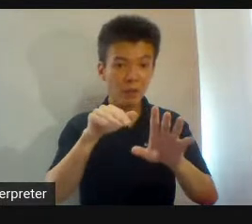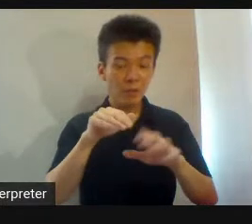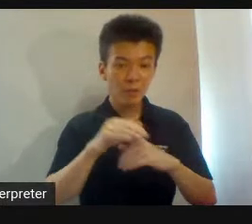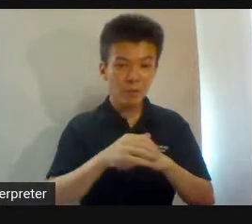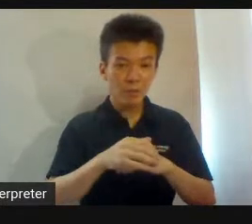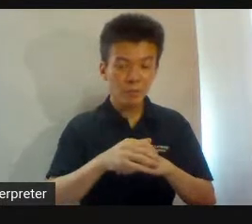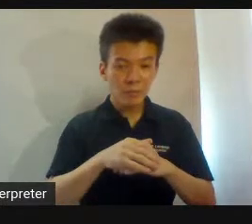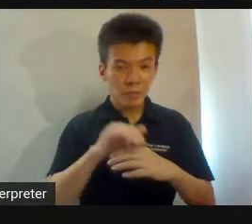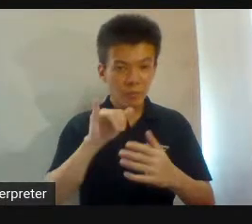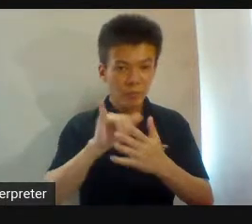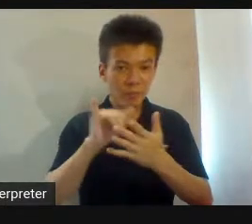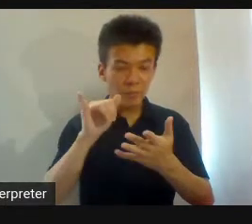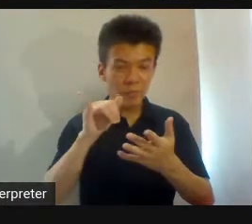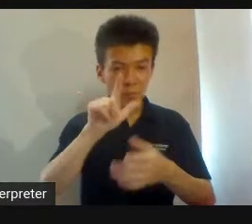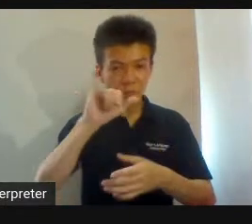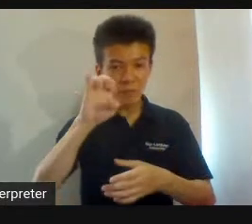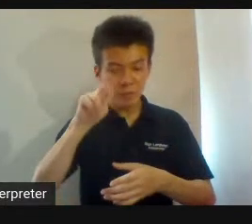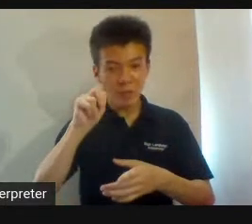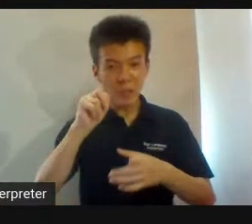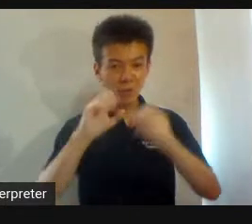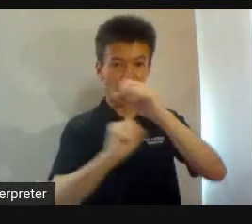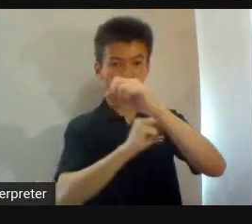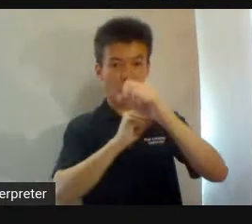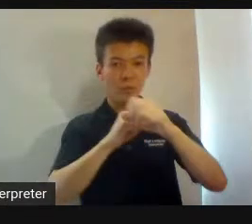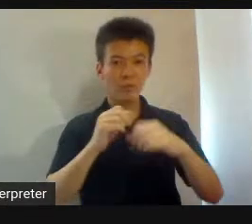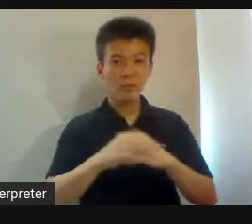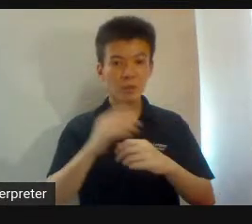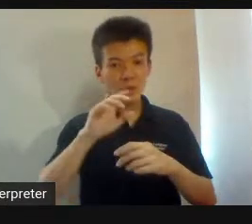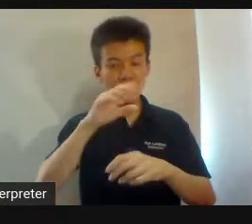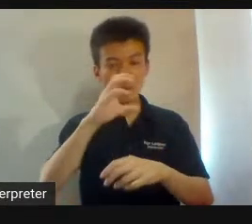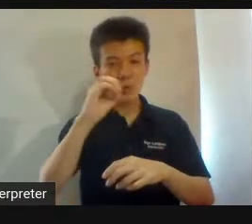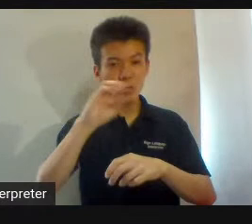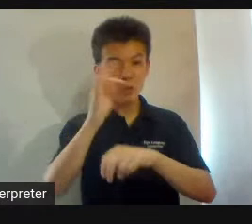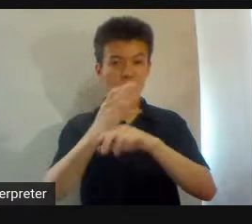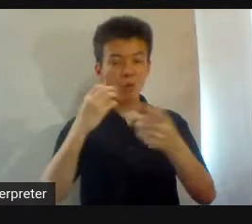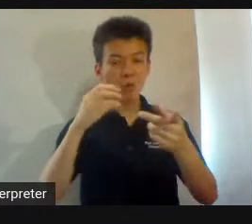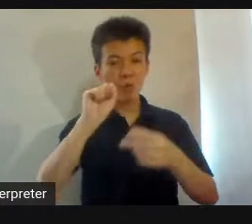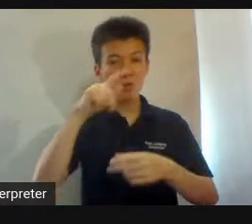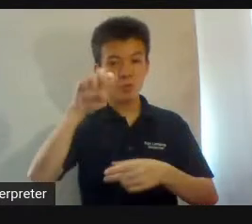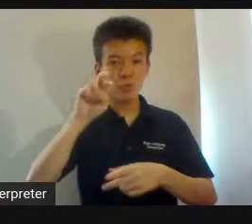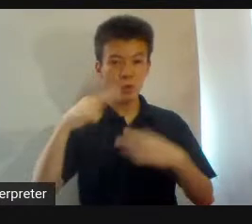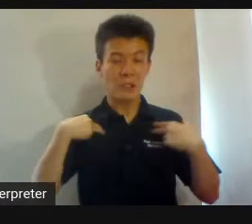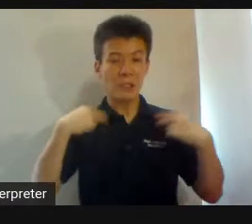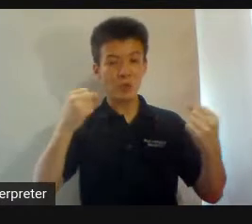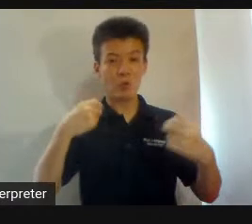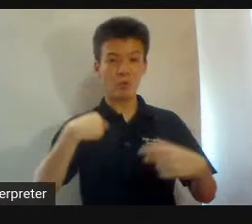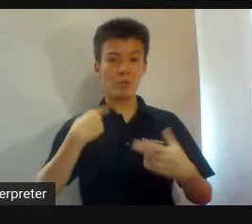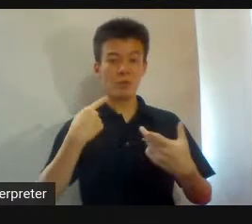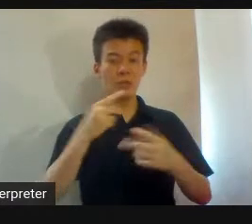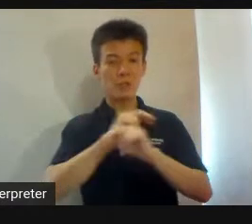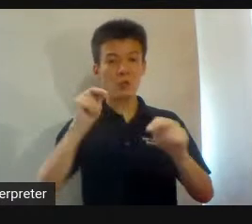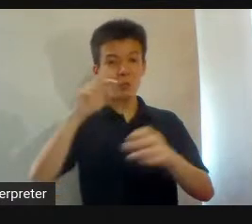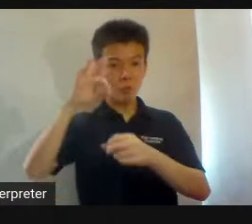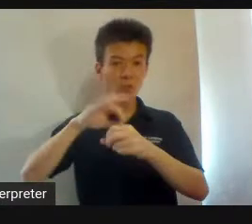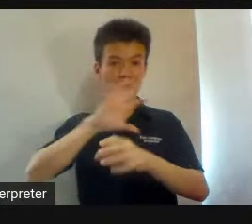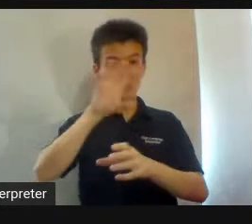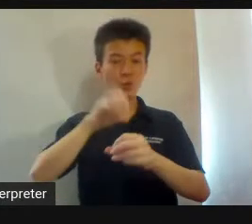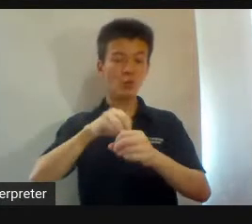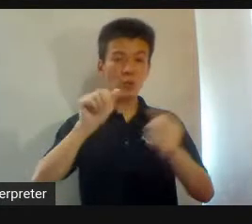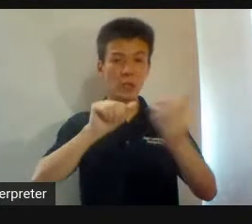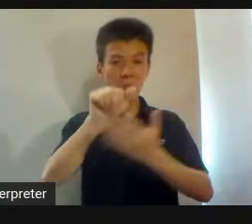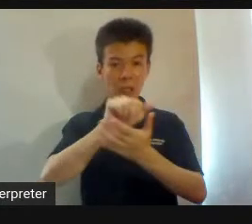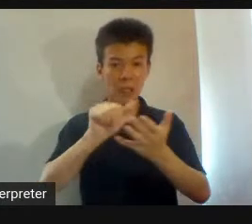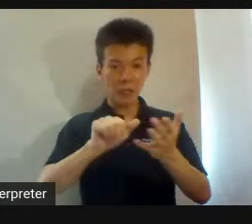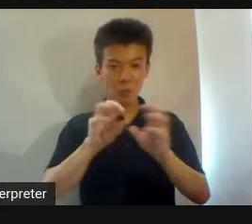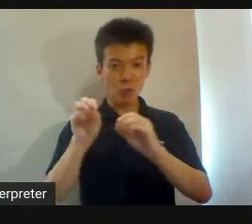Foundation doing early childhood development work, and I'm also the co-founder of Superhero Me. It's a non-profit inclusive arts movement that uses